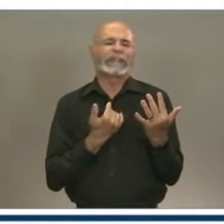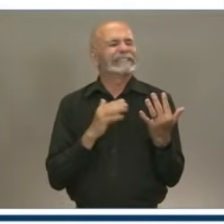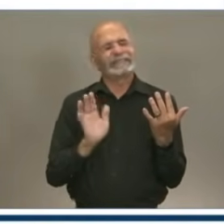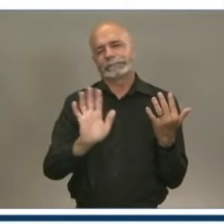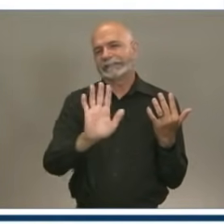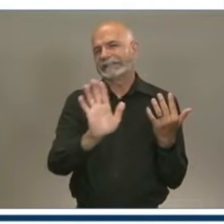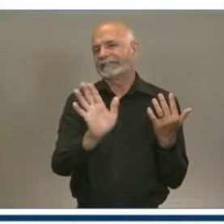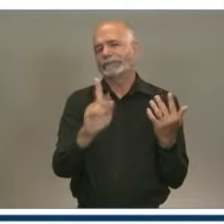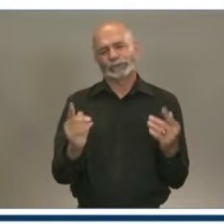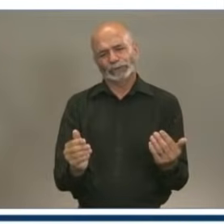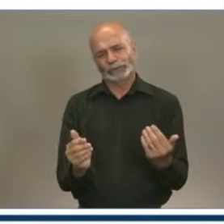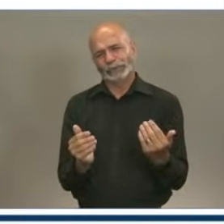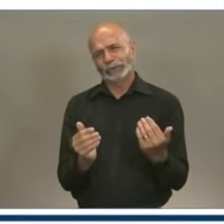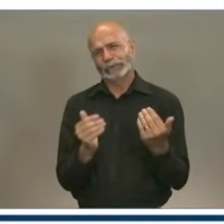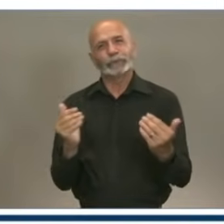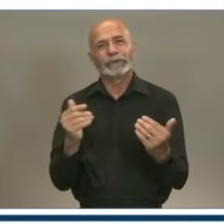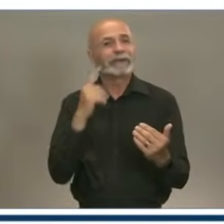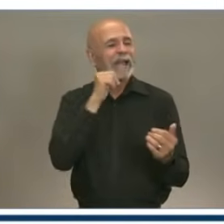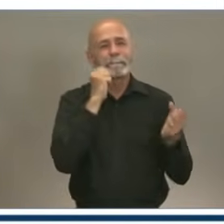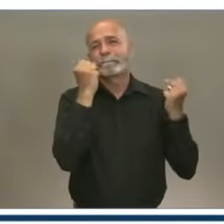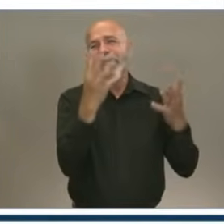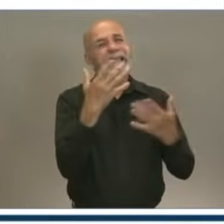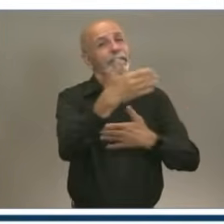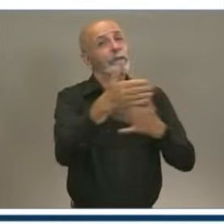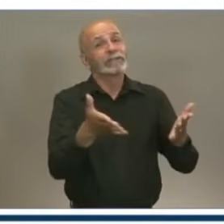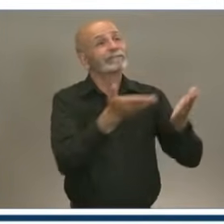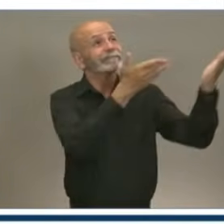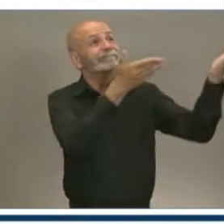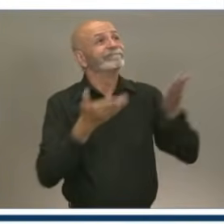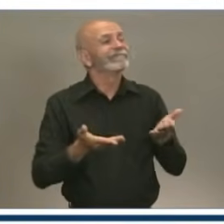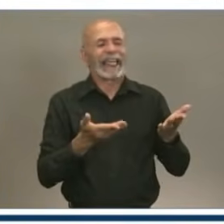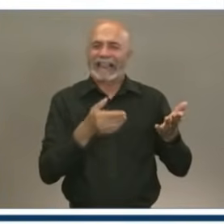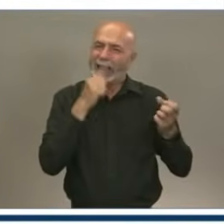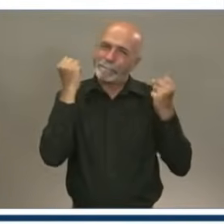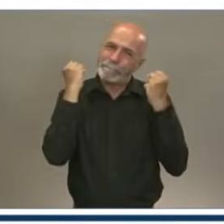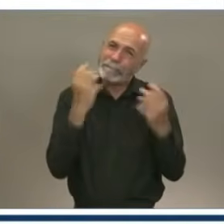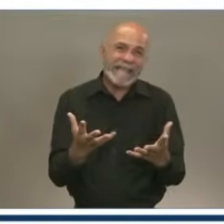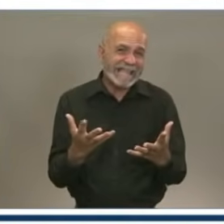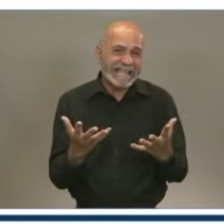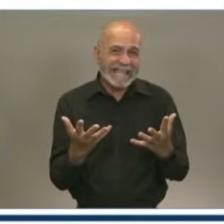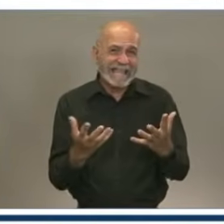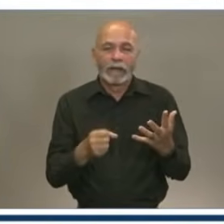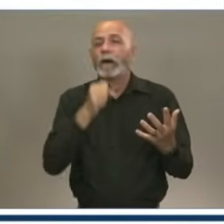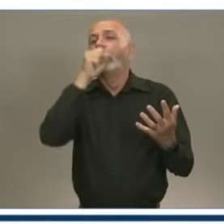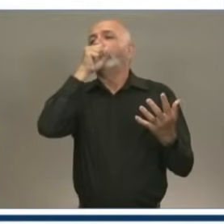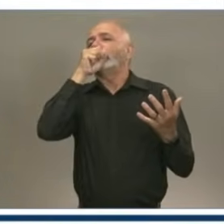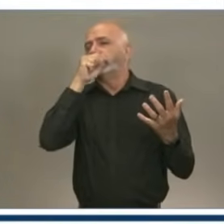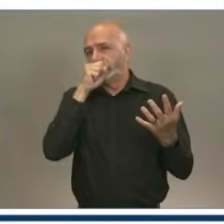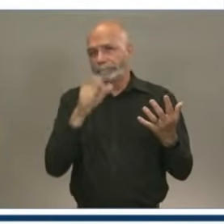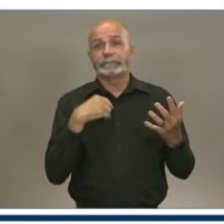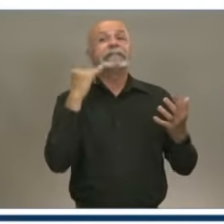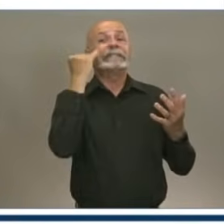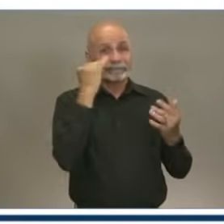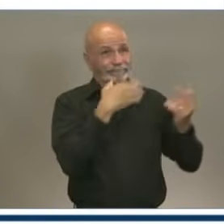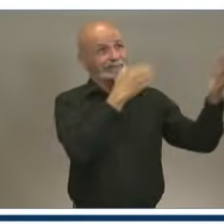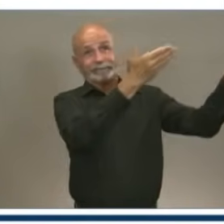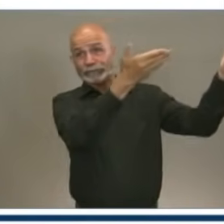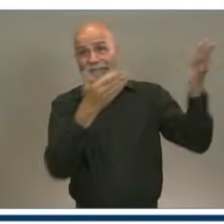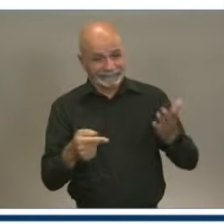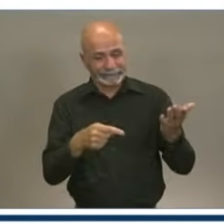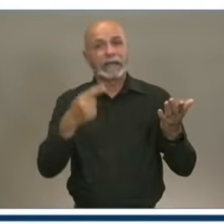have a large shipment of Pfizer coming in, and what we do have must be reserved for 12 to 17-year-olds who can only take